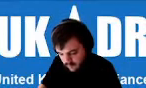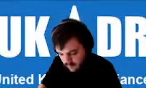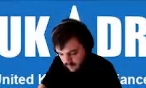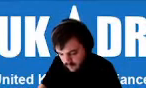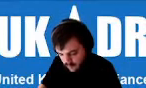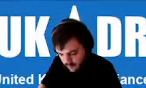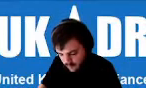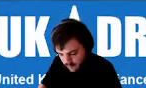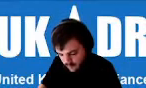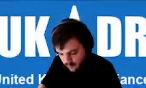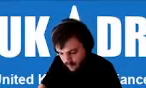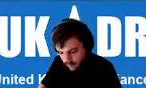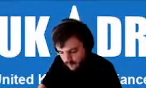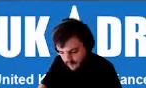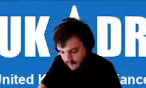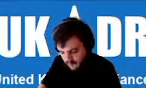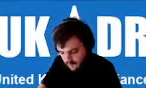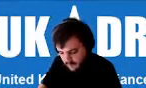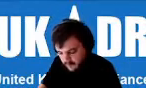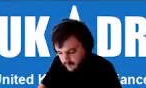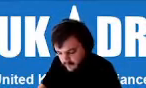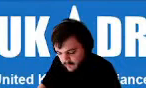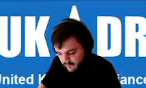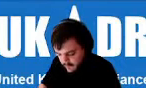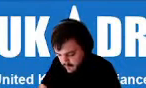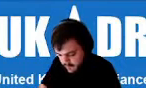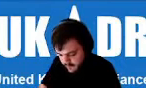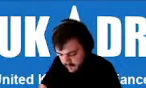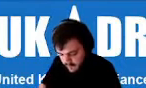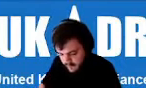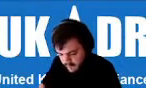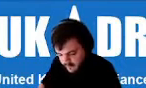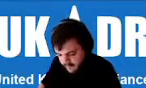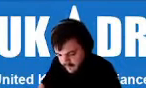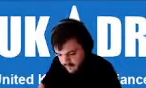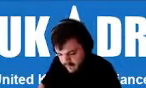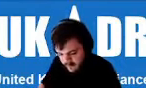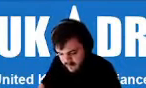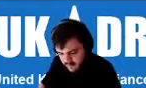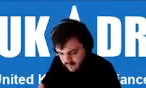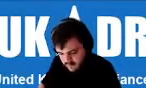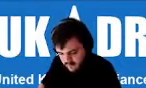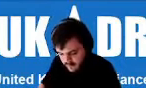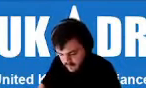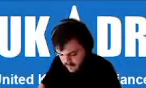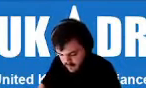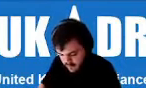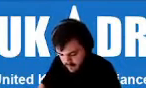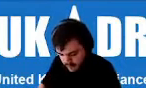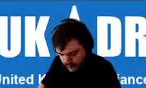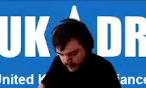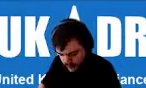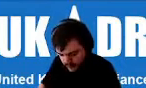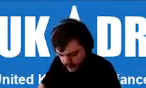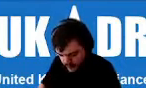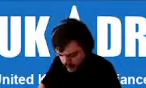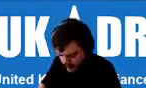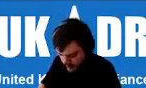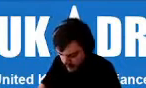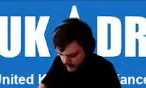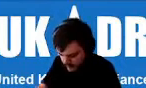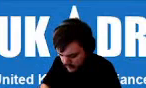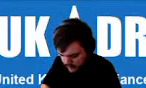to plan for emergencies for groups of the entire population. That, of course, still has to be